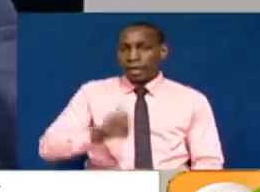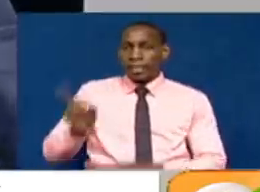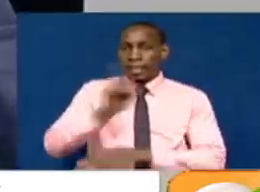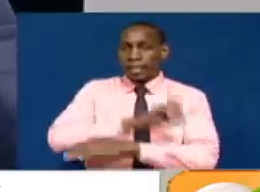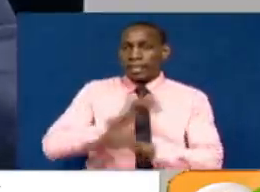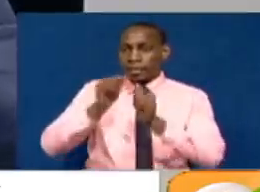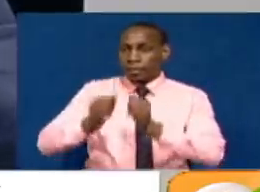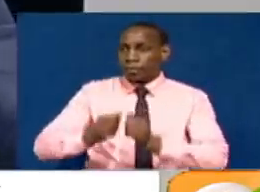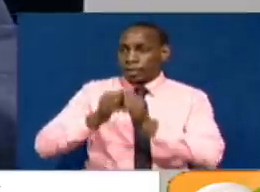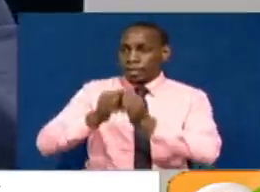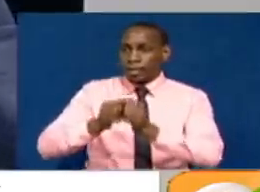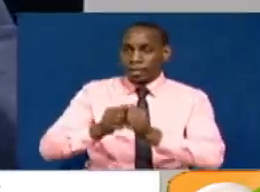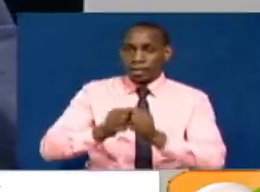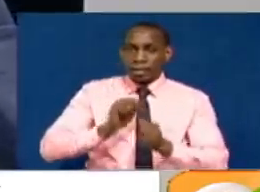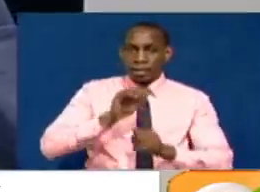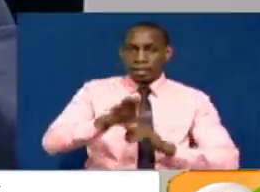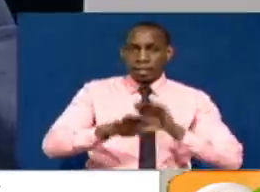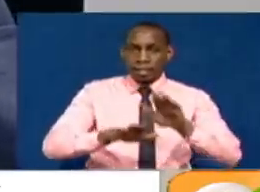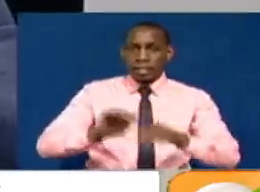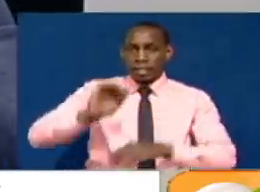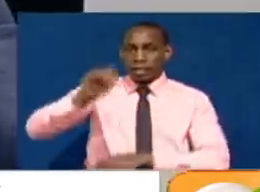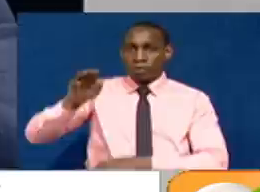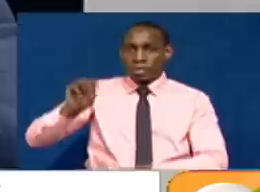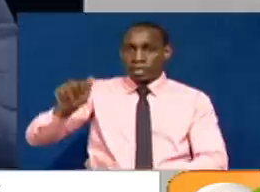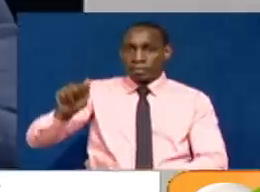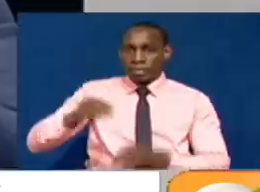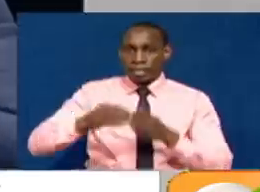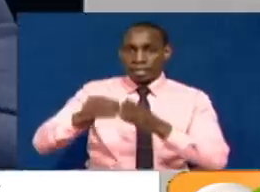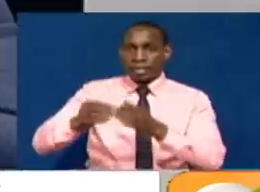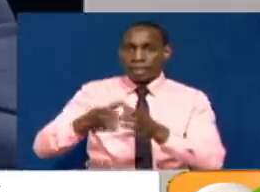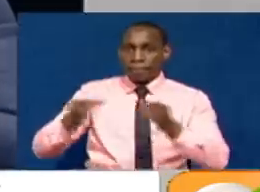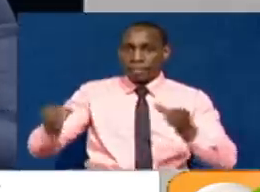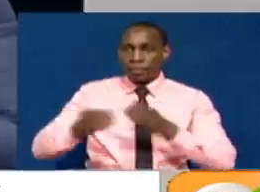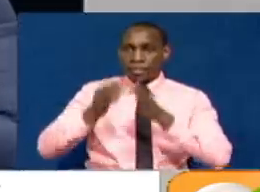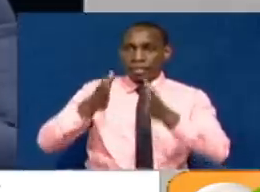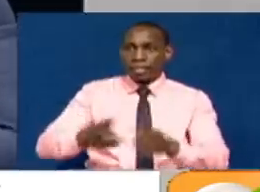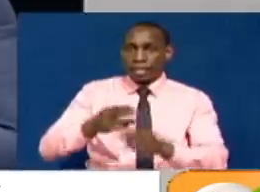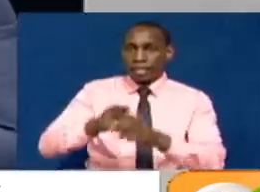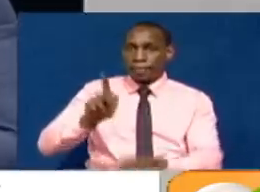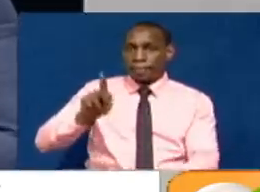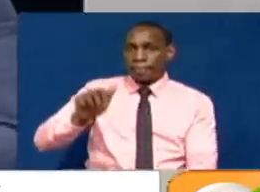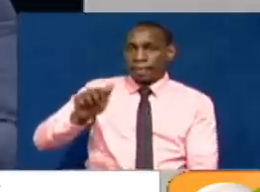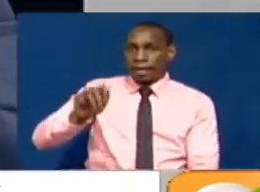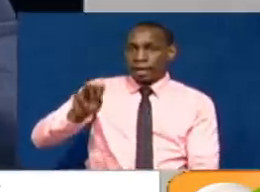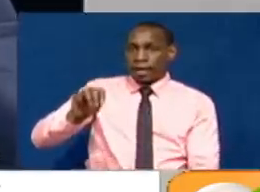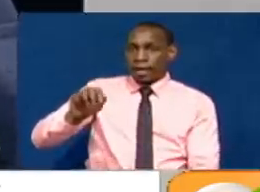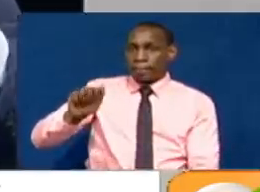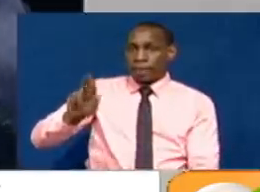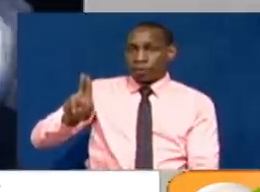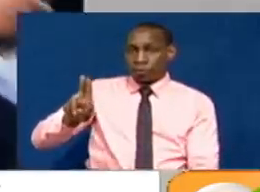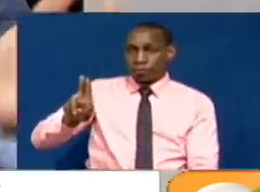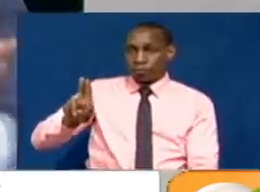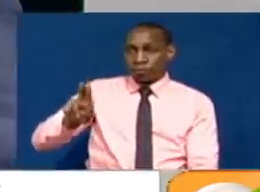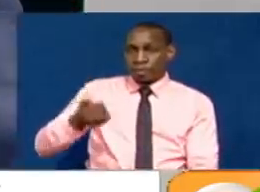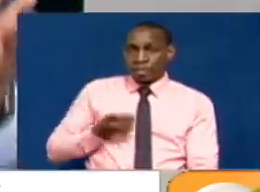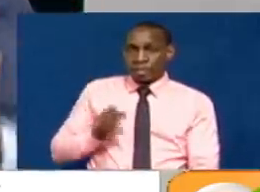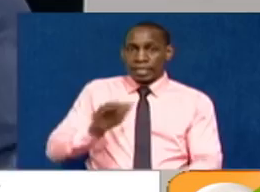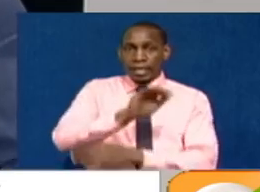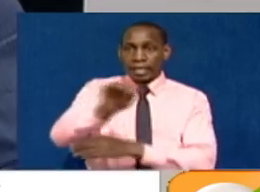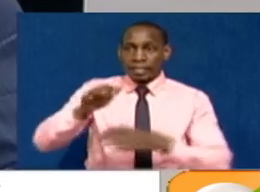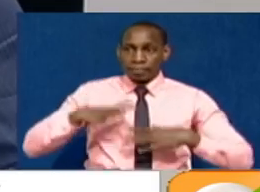accompanied by Kirinyaga County MCAs, led by the majority leader, Kamau Murango. And she asked